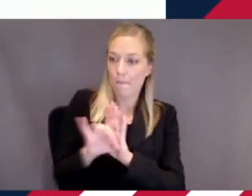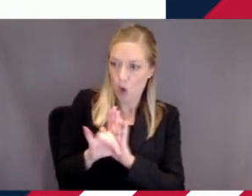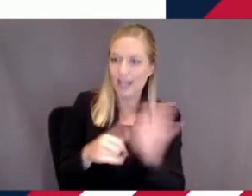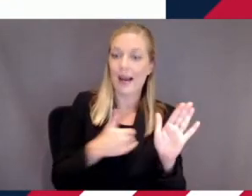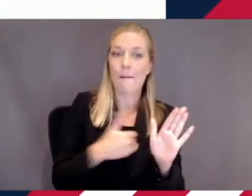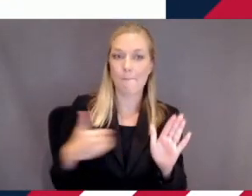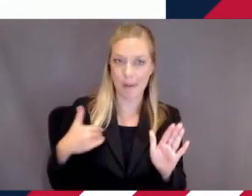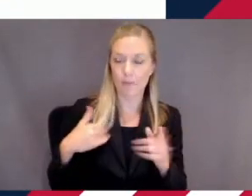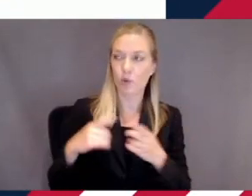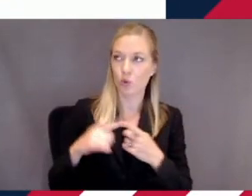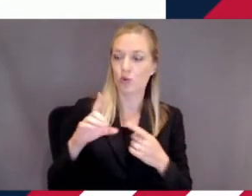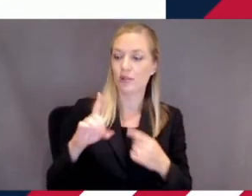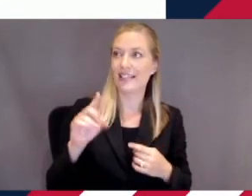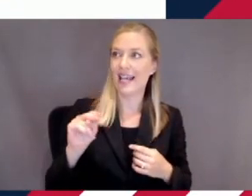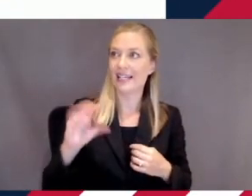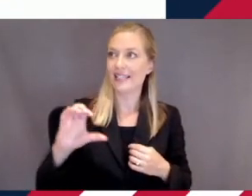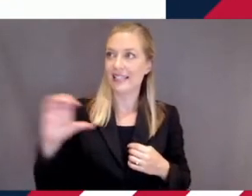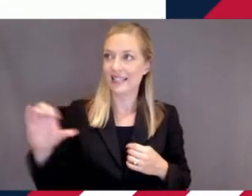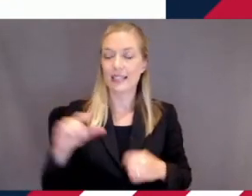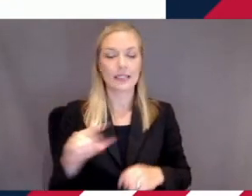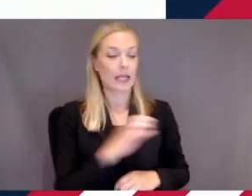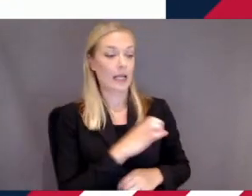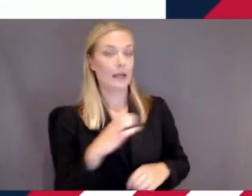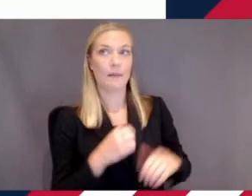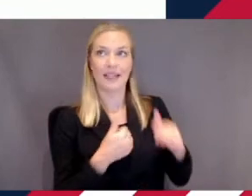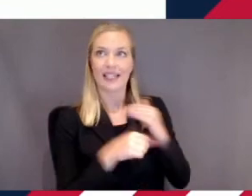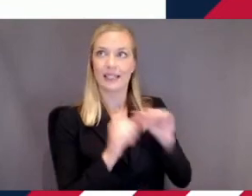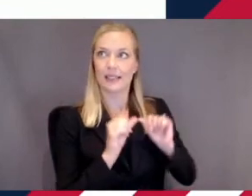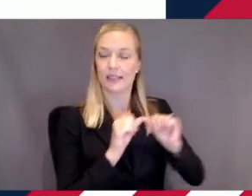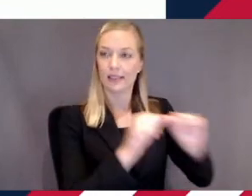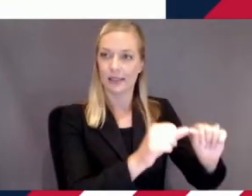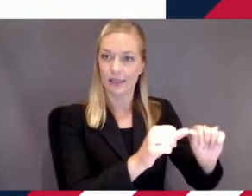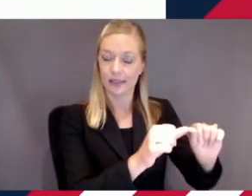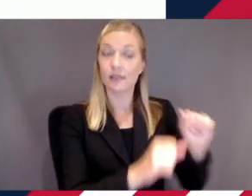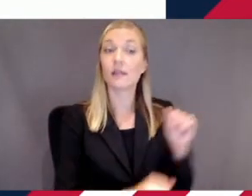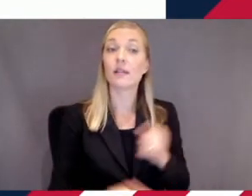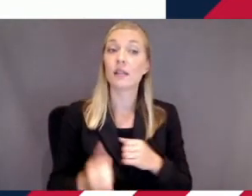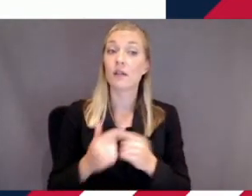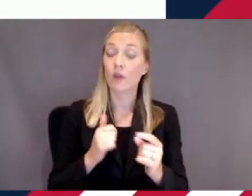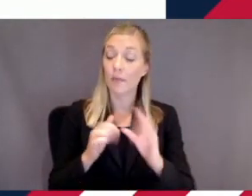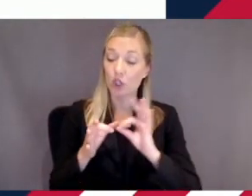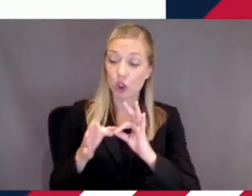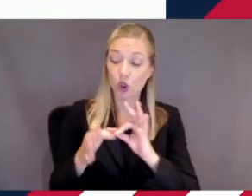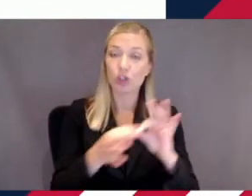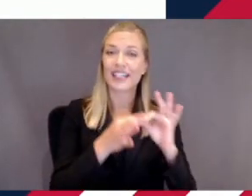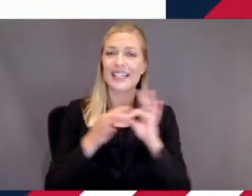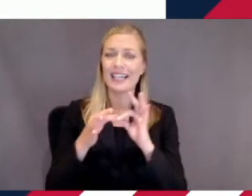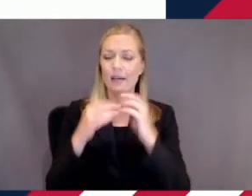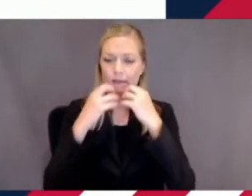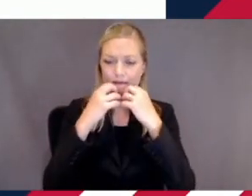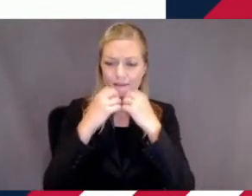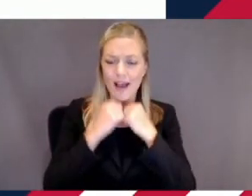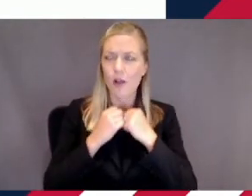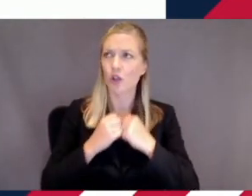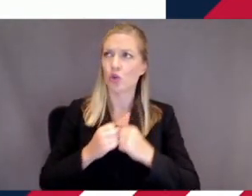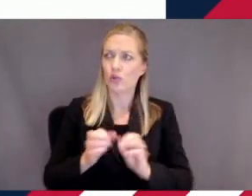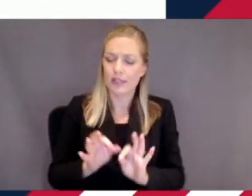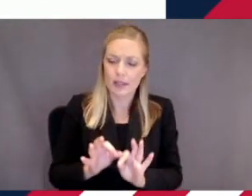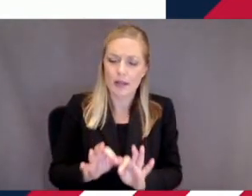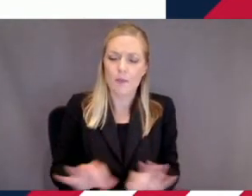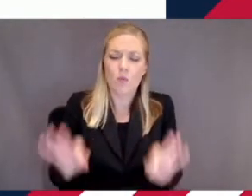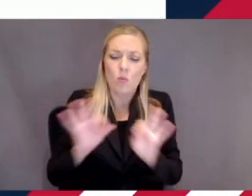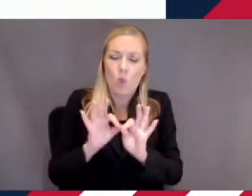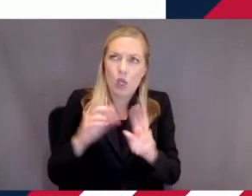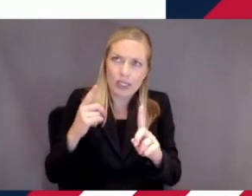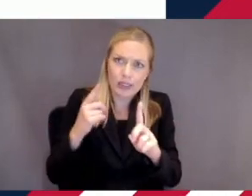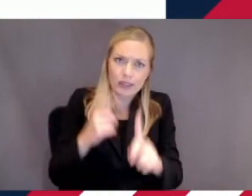standing committees. In the spirit of unity and commitment to values and principles of democracy, I urge my fellow